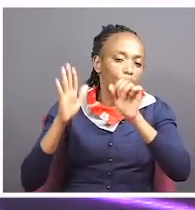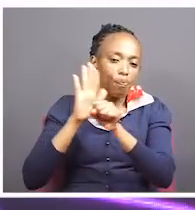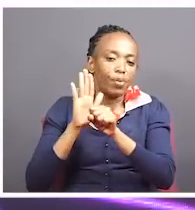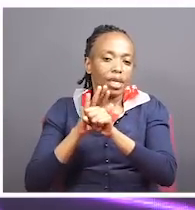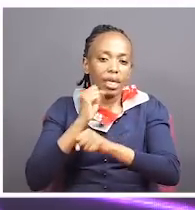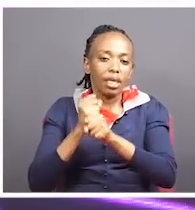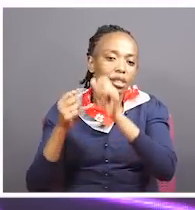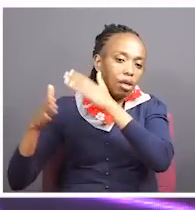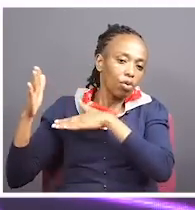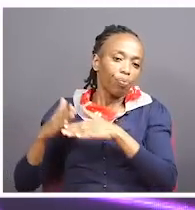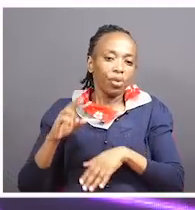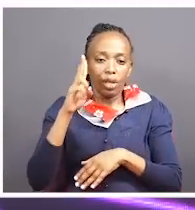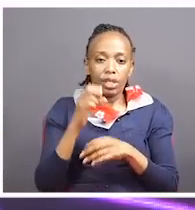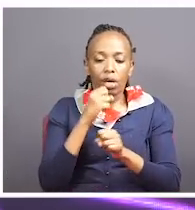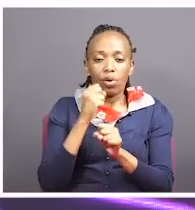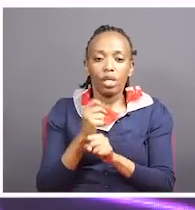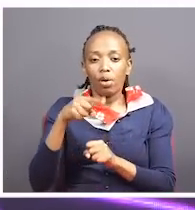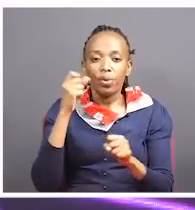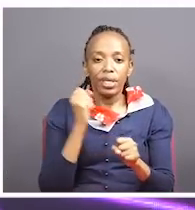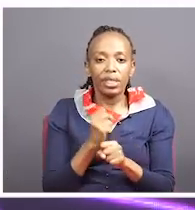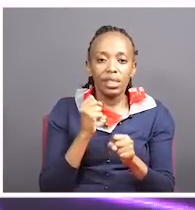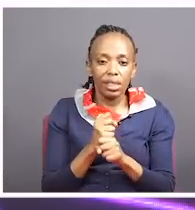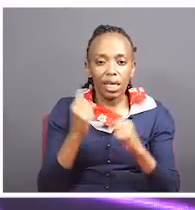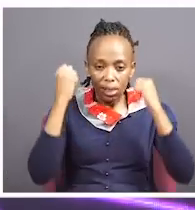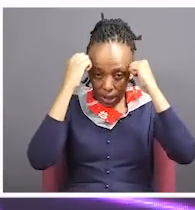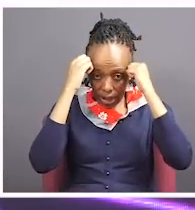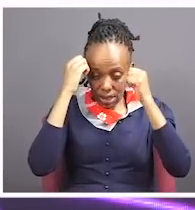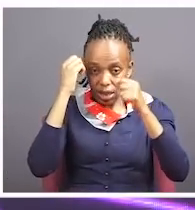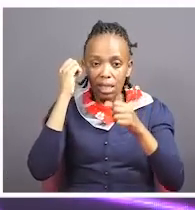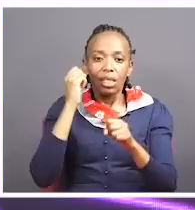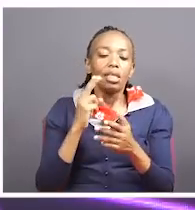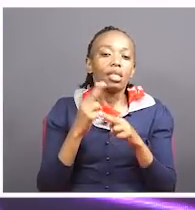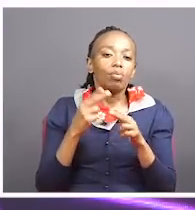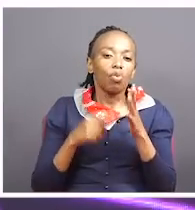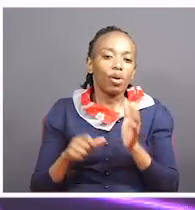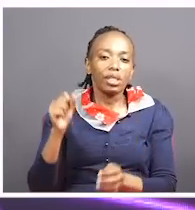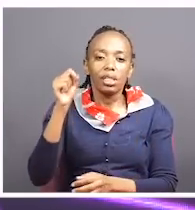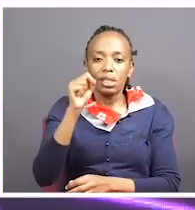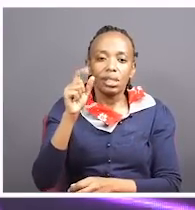ago, in the second year, we did a study called structures,